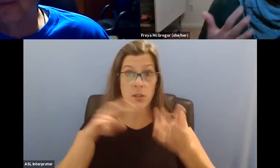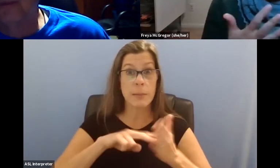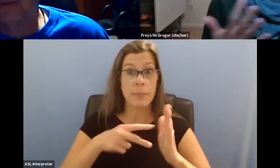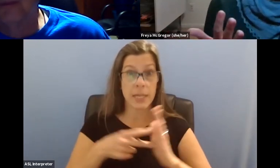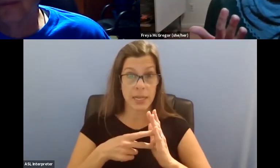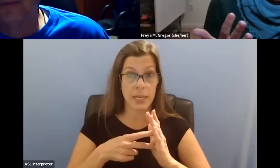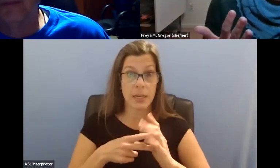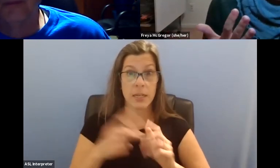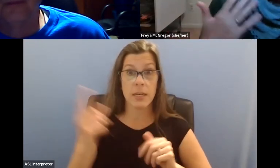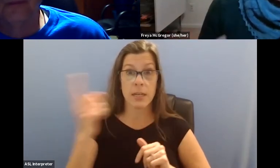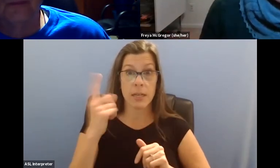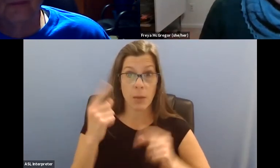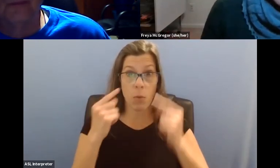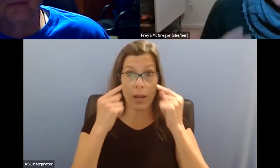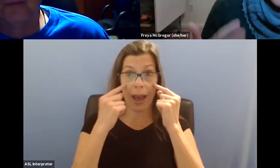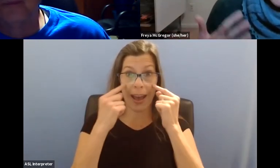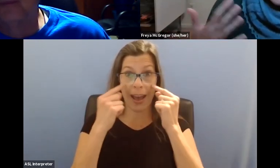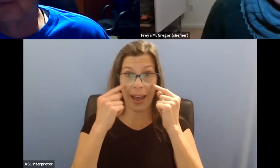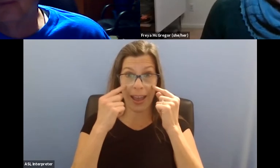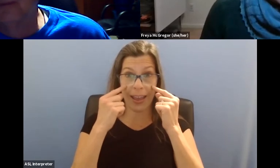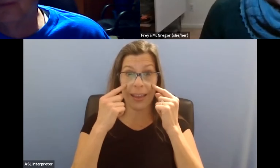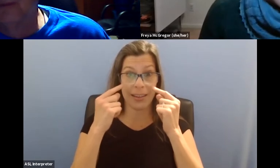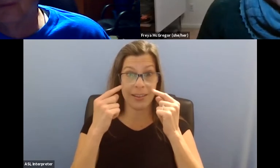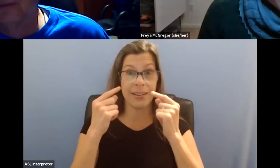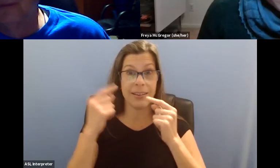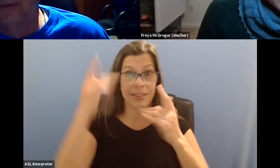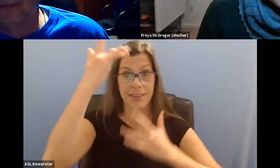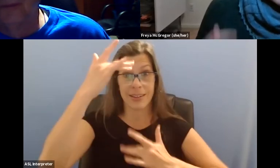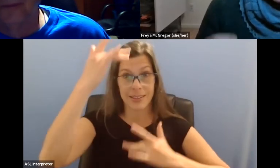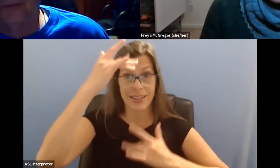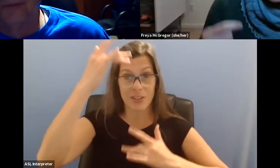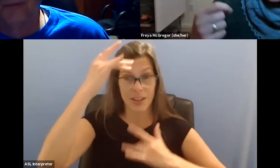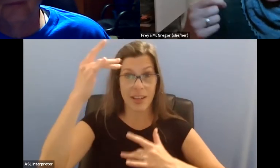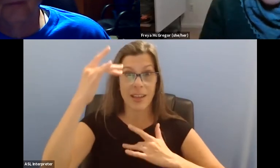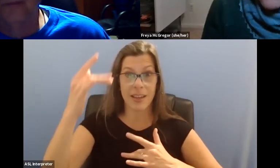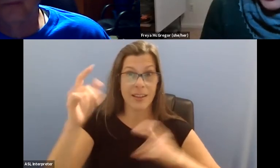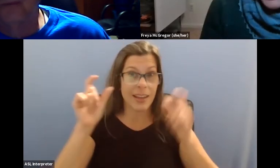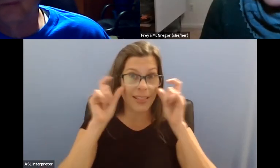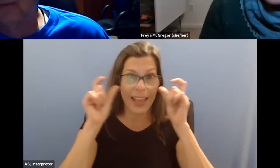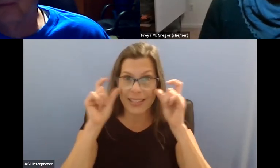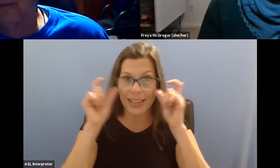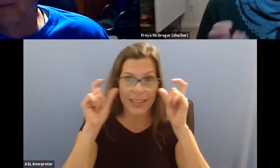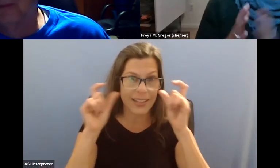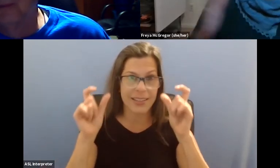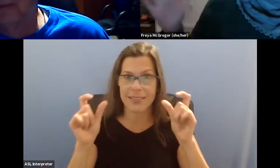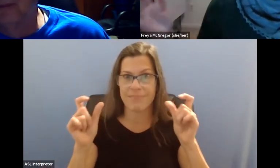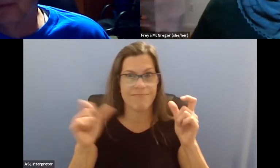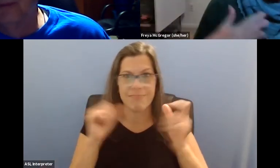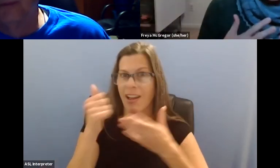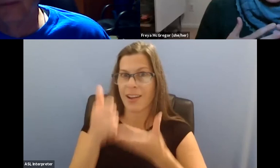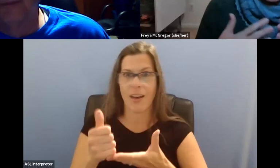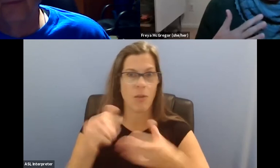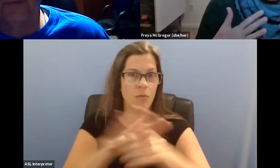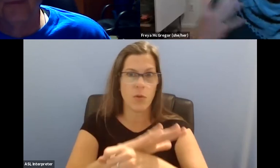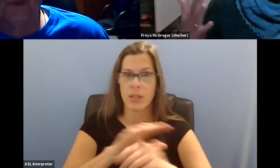someone's eye condition has impacted their vision such that glasses no longer help, but they still have some vision. There's all kinds of